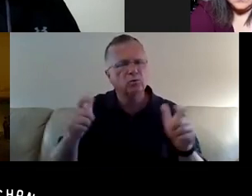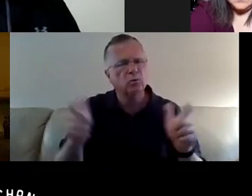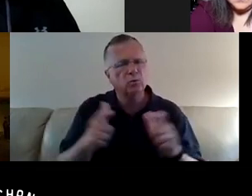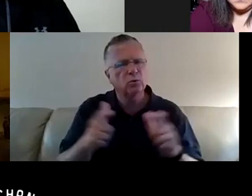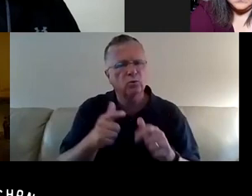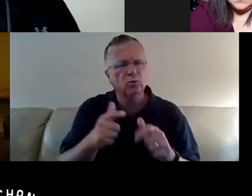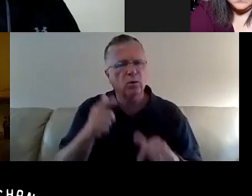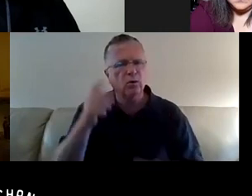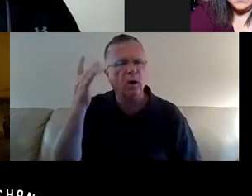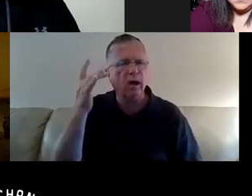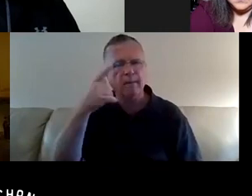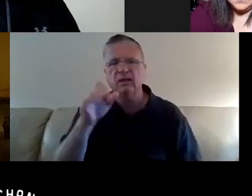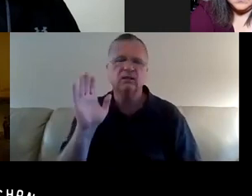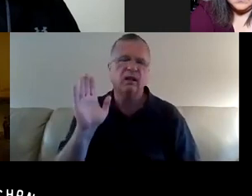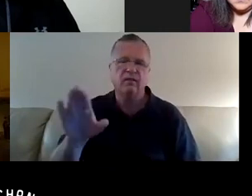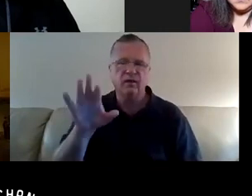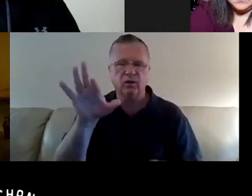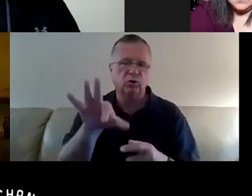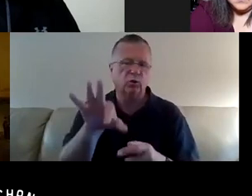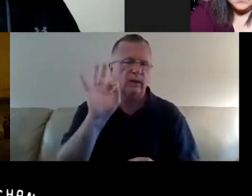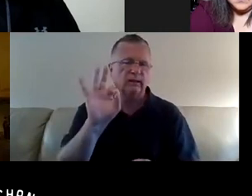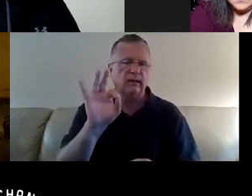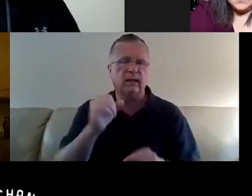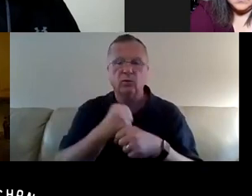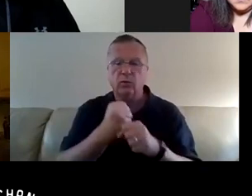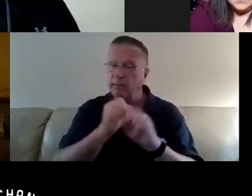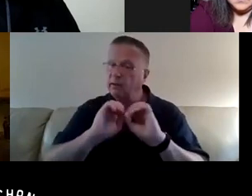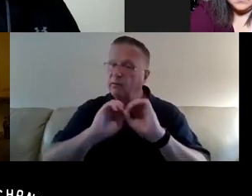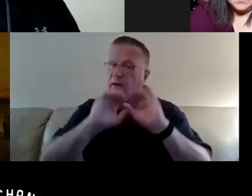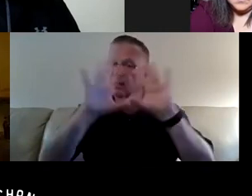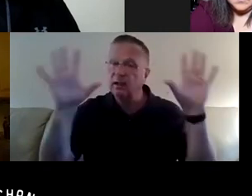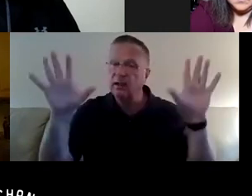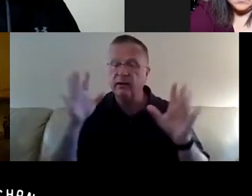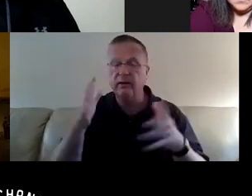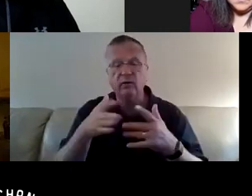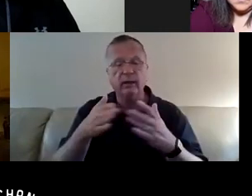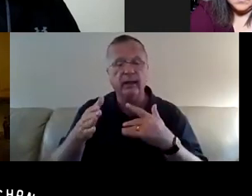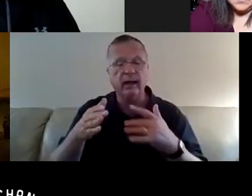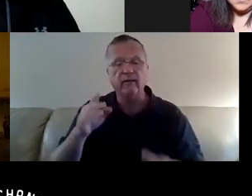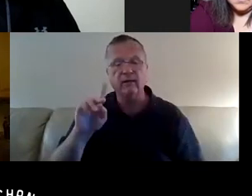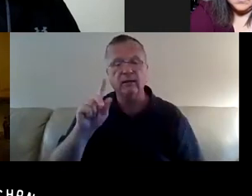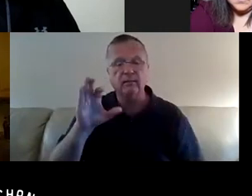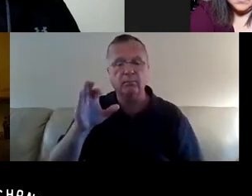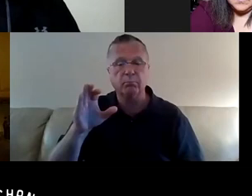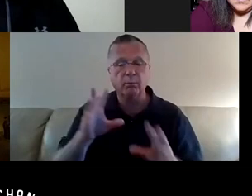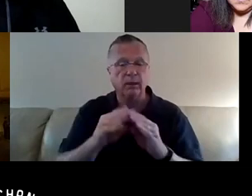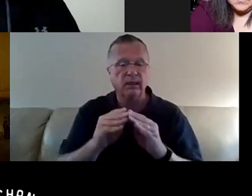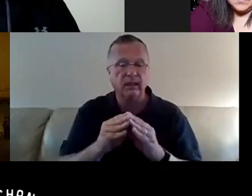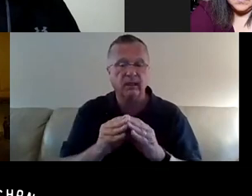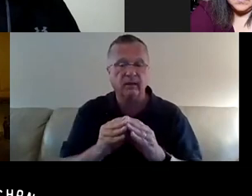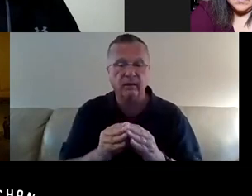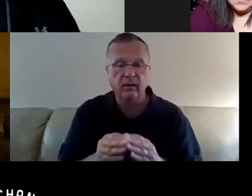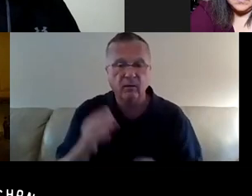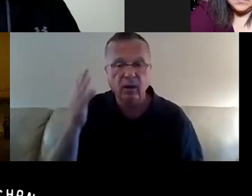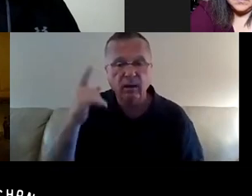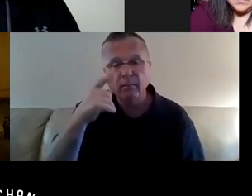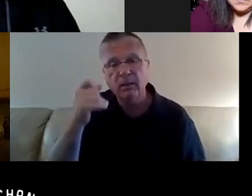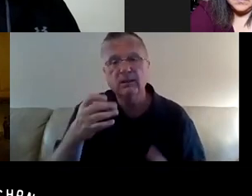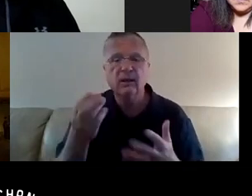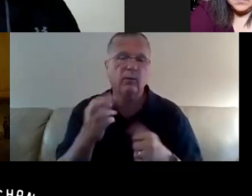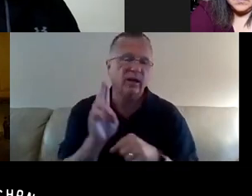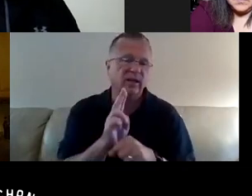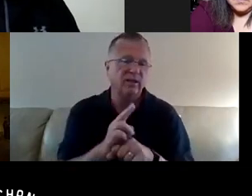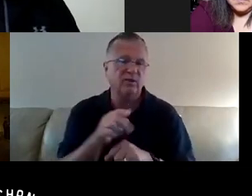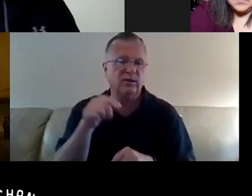choice. And so I just want to be very clear, even as we have this public hearing, because you're going to, they want to use this